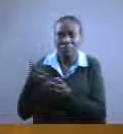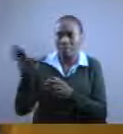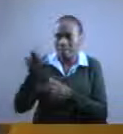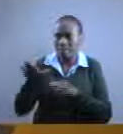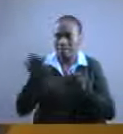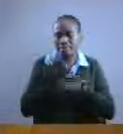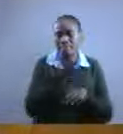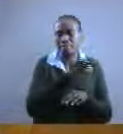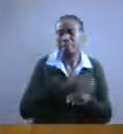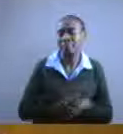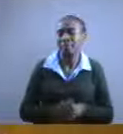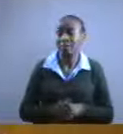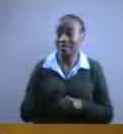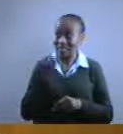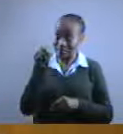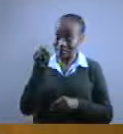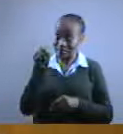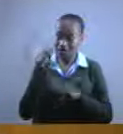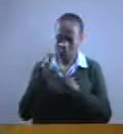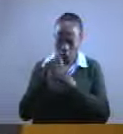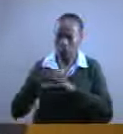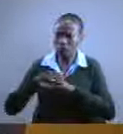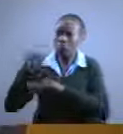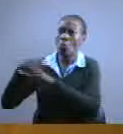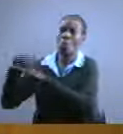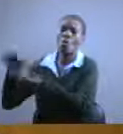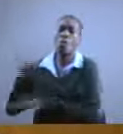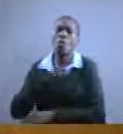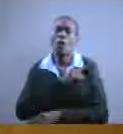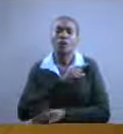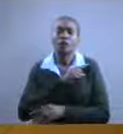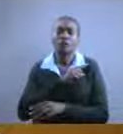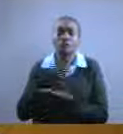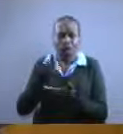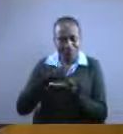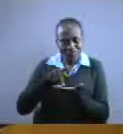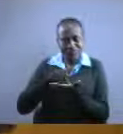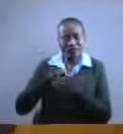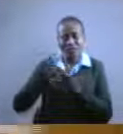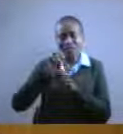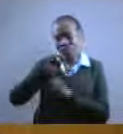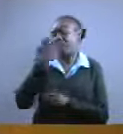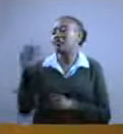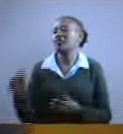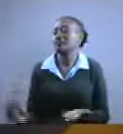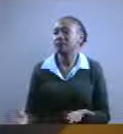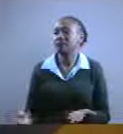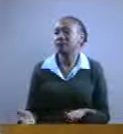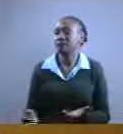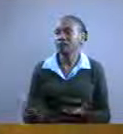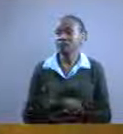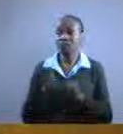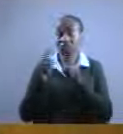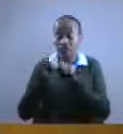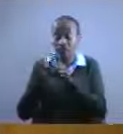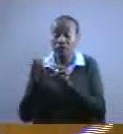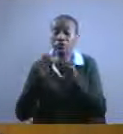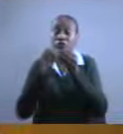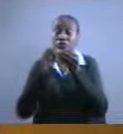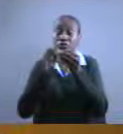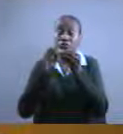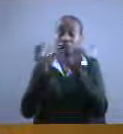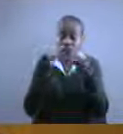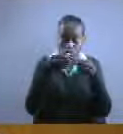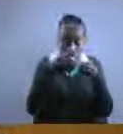that is one area that we need to focus on to industrialize our country and make sure that the manufacturing sector